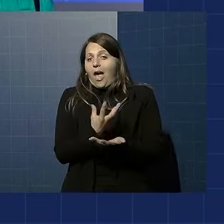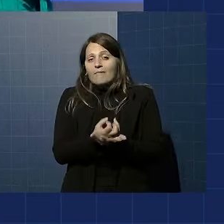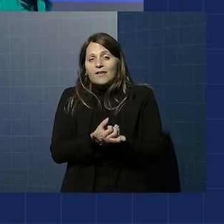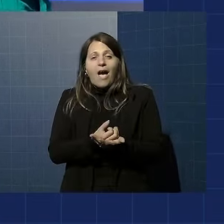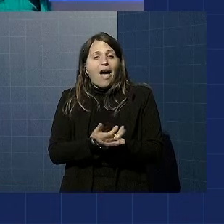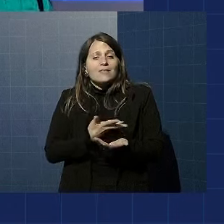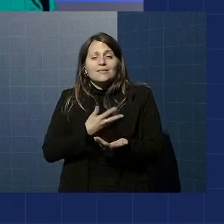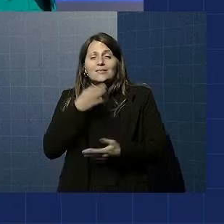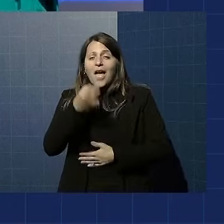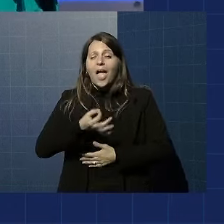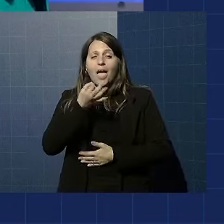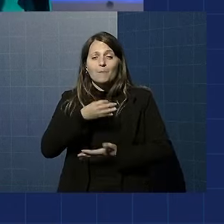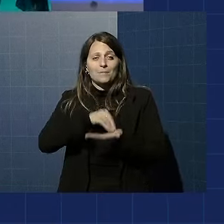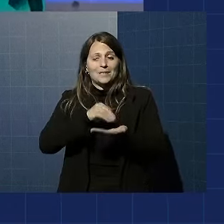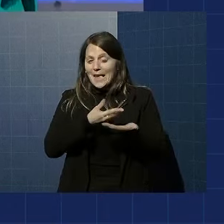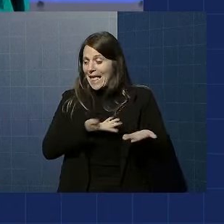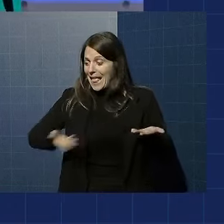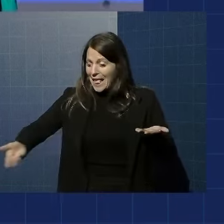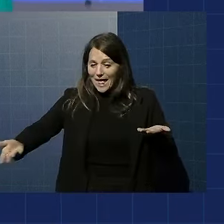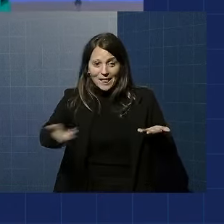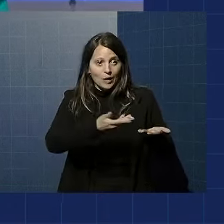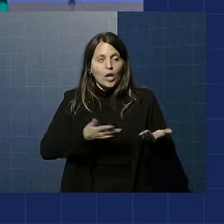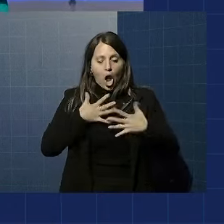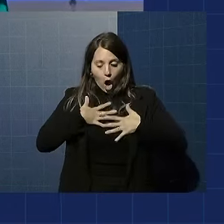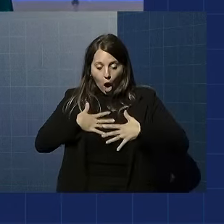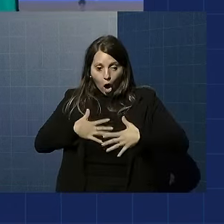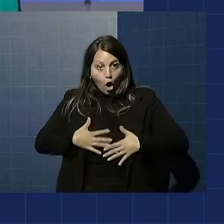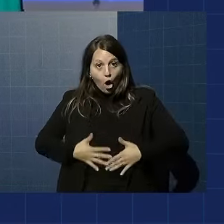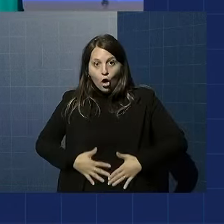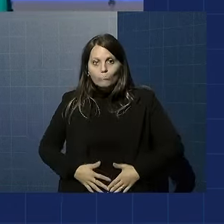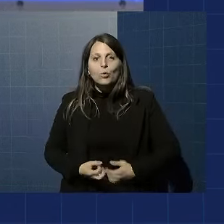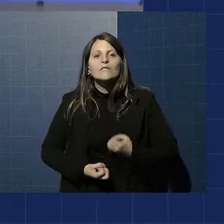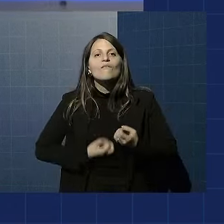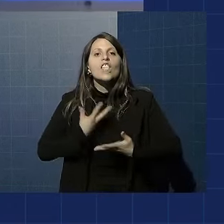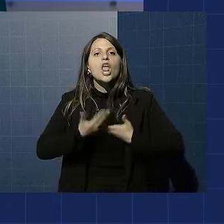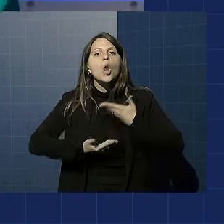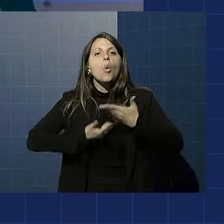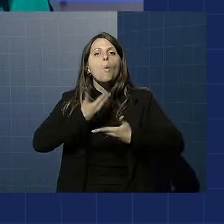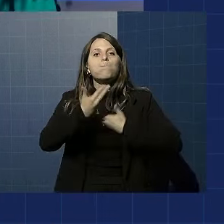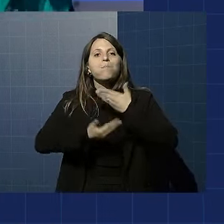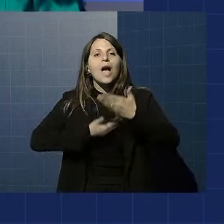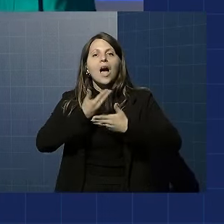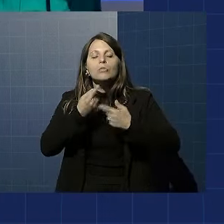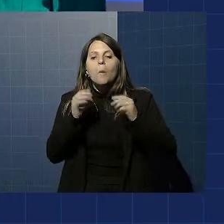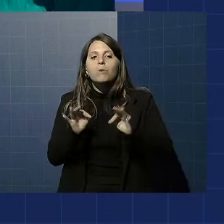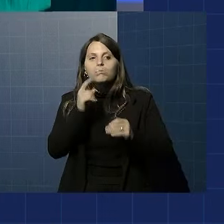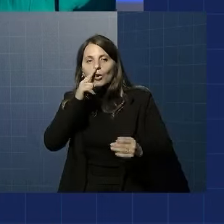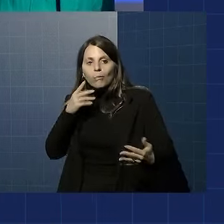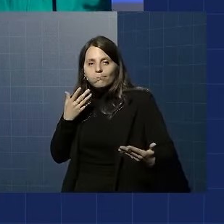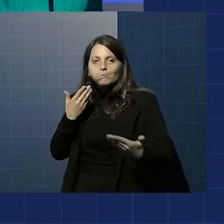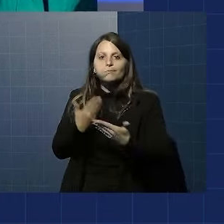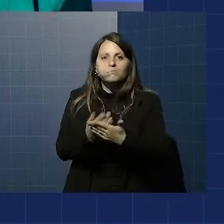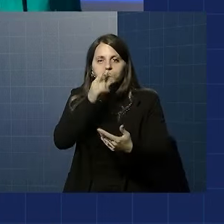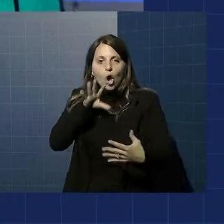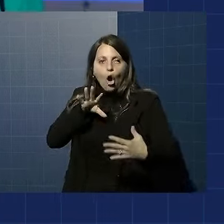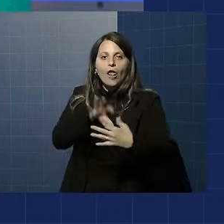has been made to work in a situation where the gravity is constantly there. Ever since the evolution of life